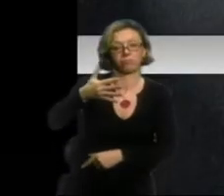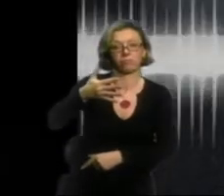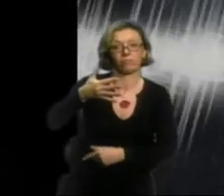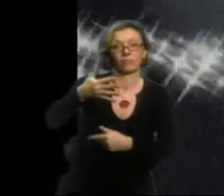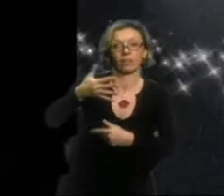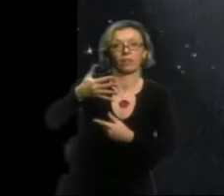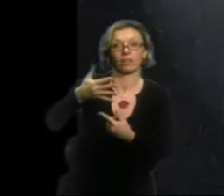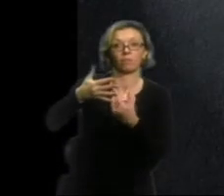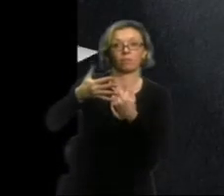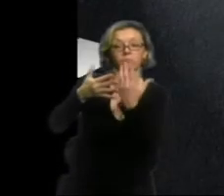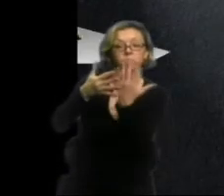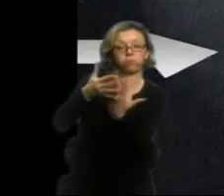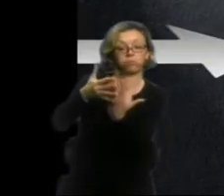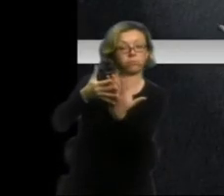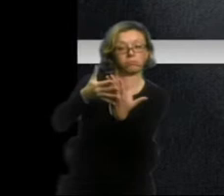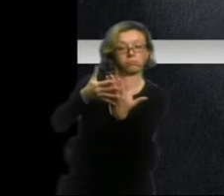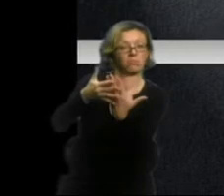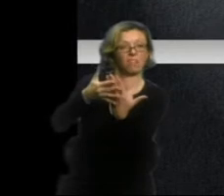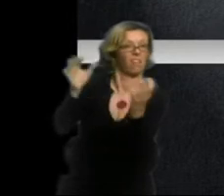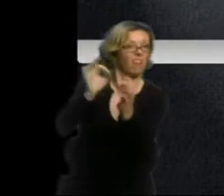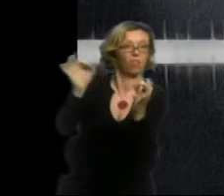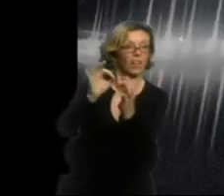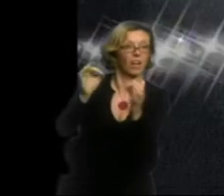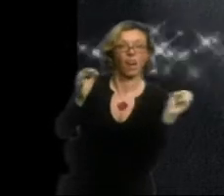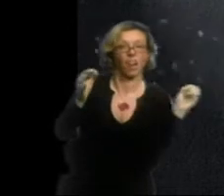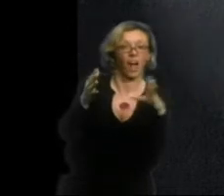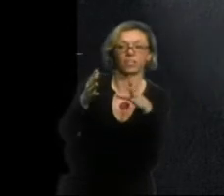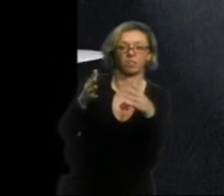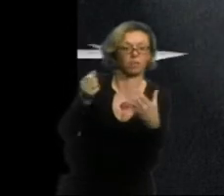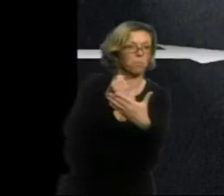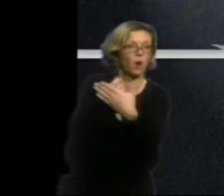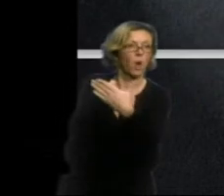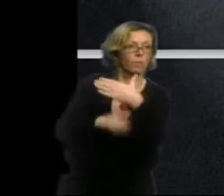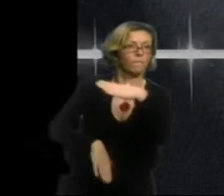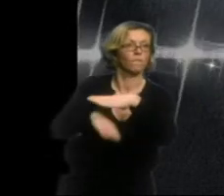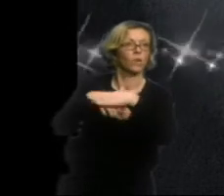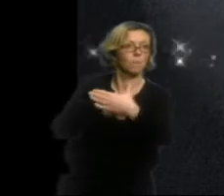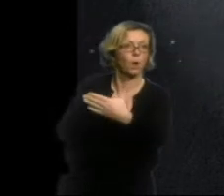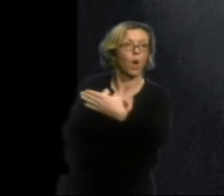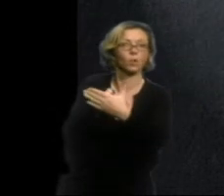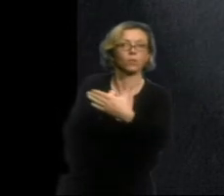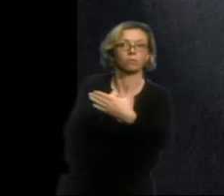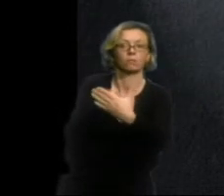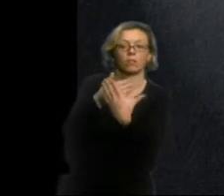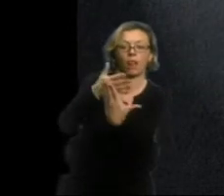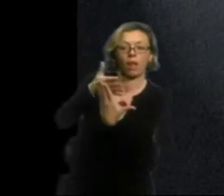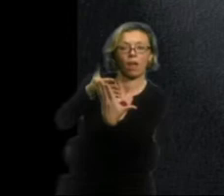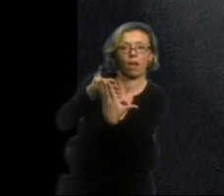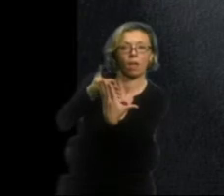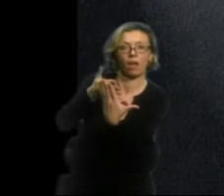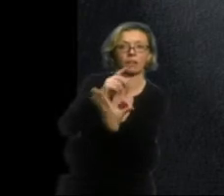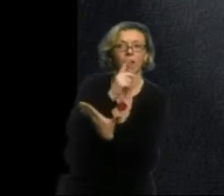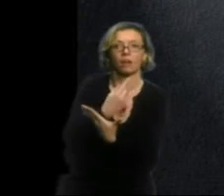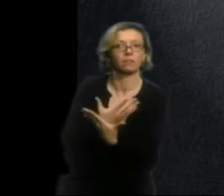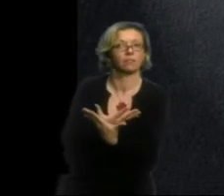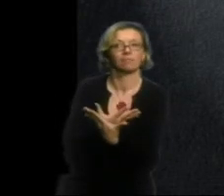other direction, now nothing can get through. You can just think of it as two grids. One is a horizontal and one's a vertical. If light goes through the first one, it won't